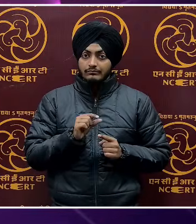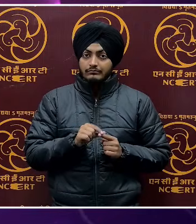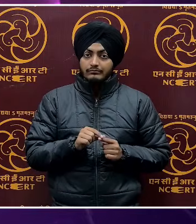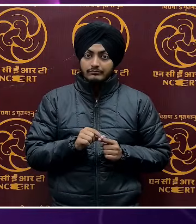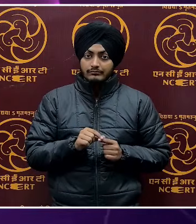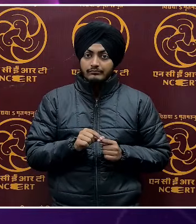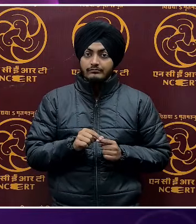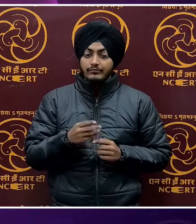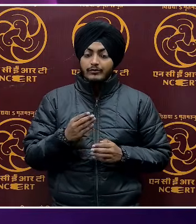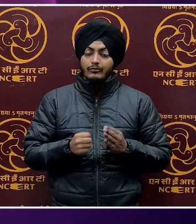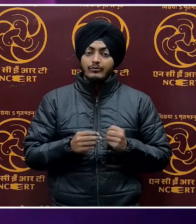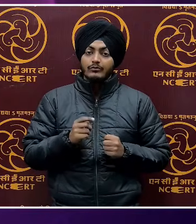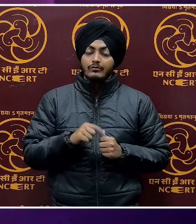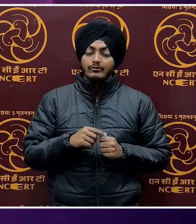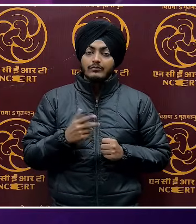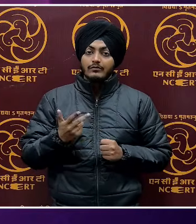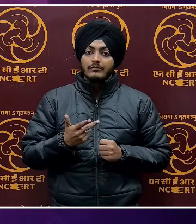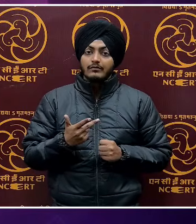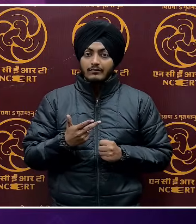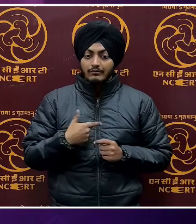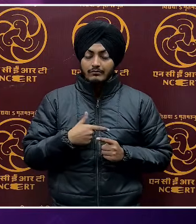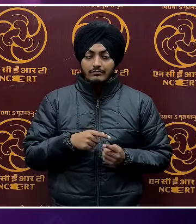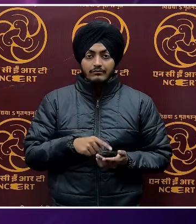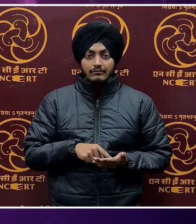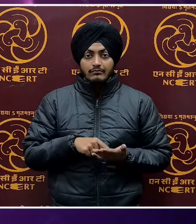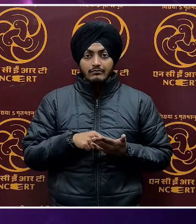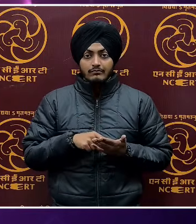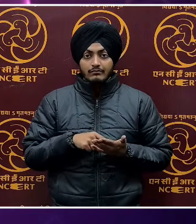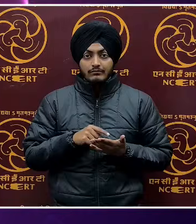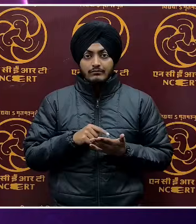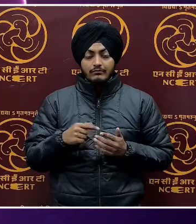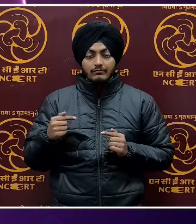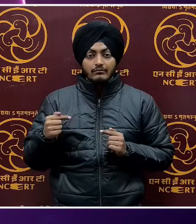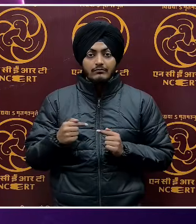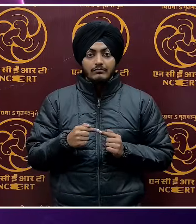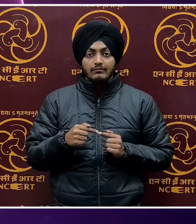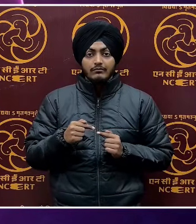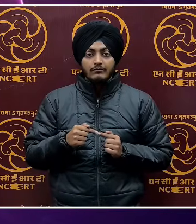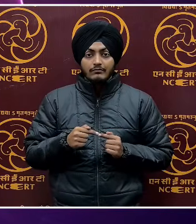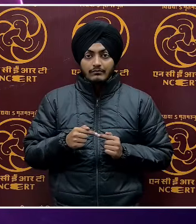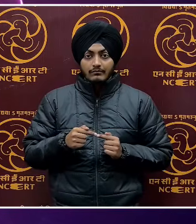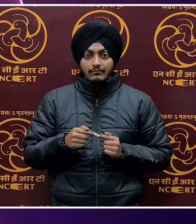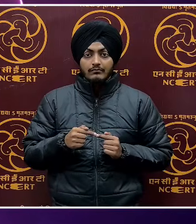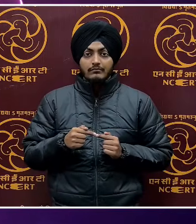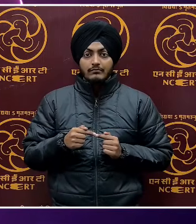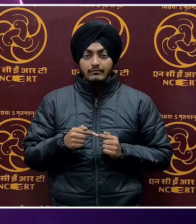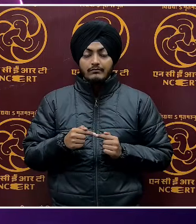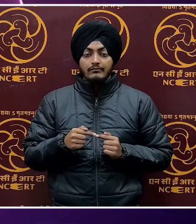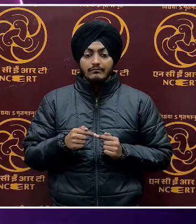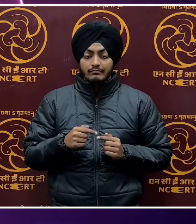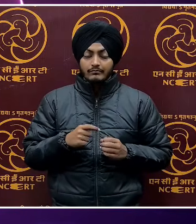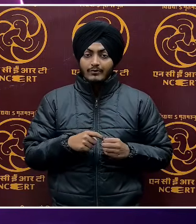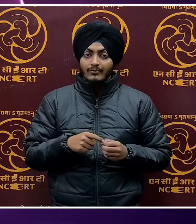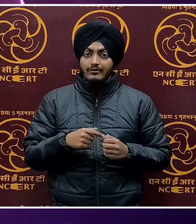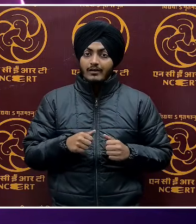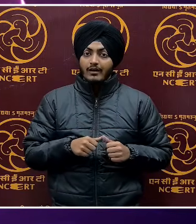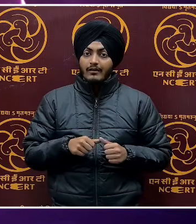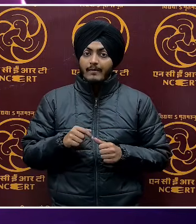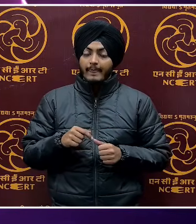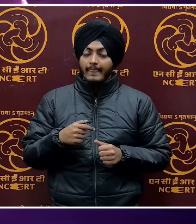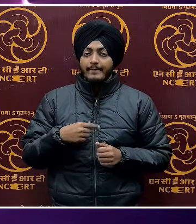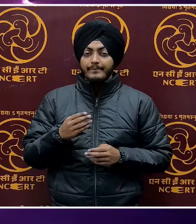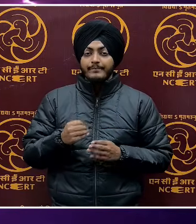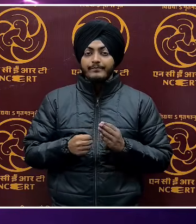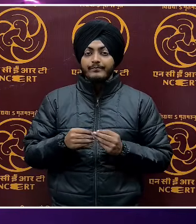the milk comes to us? So I have to find the correct word that matches Yes. with the given question here. So milk,